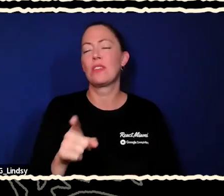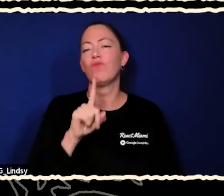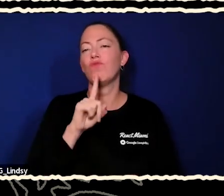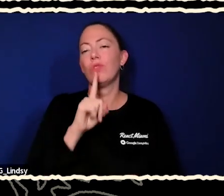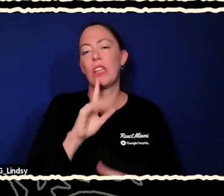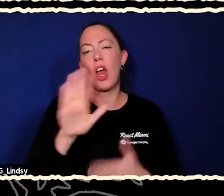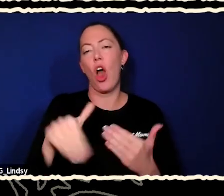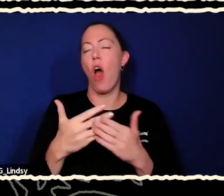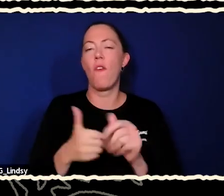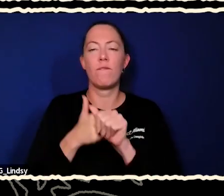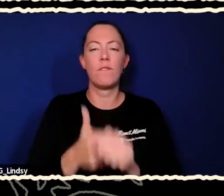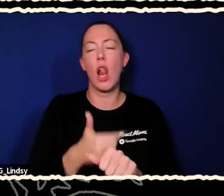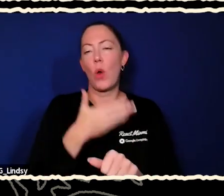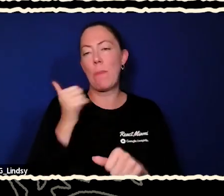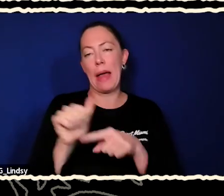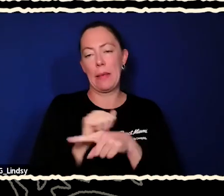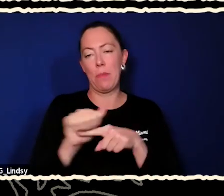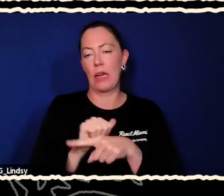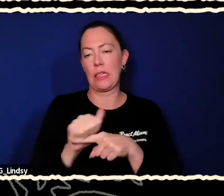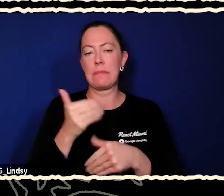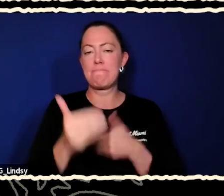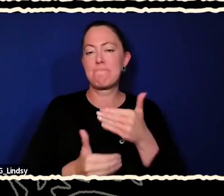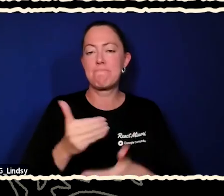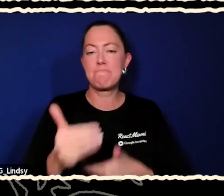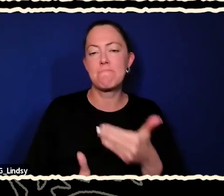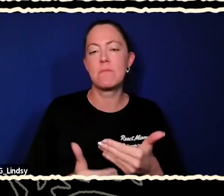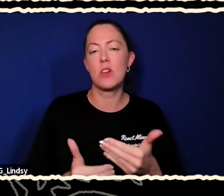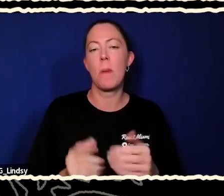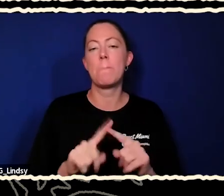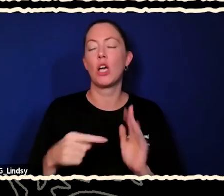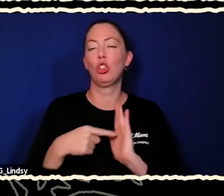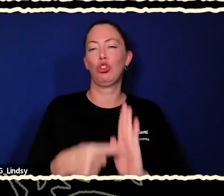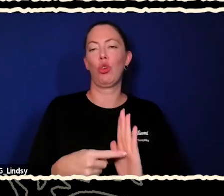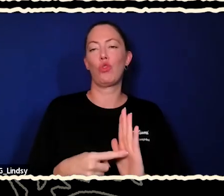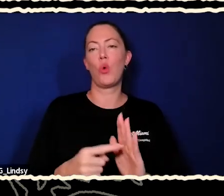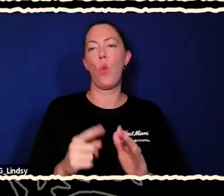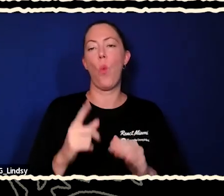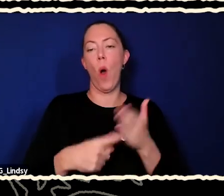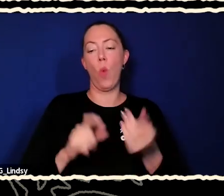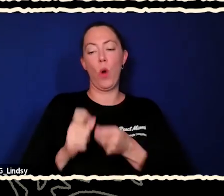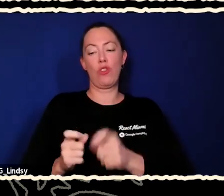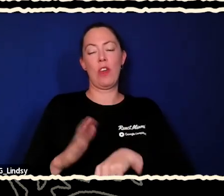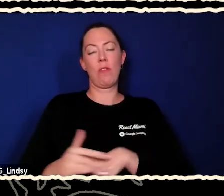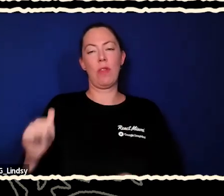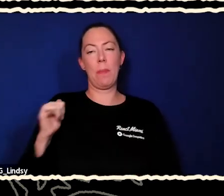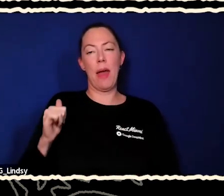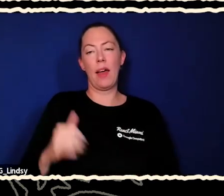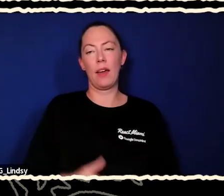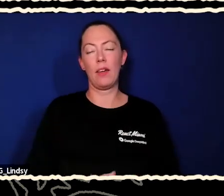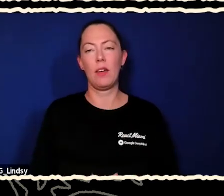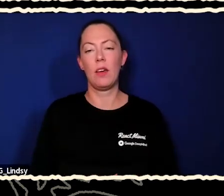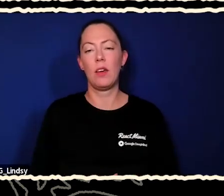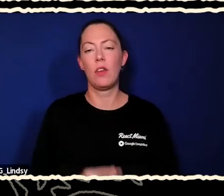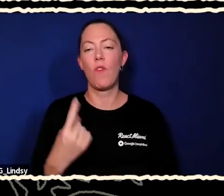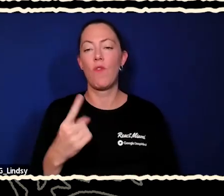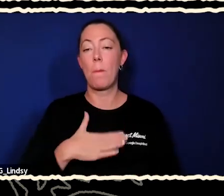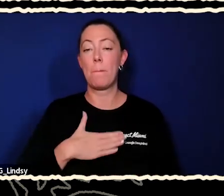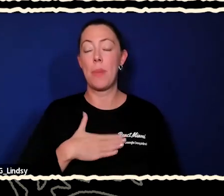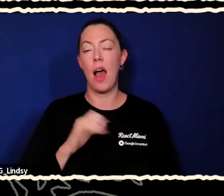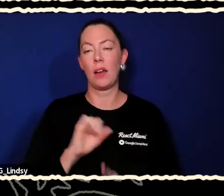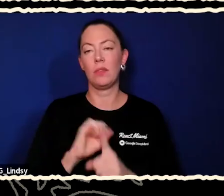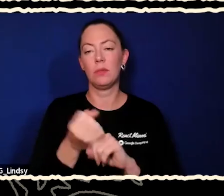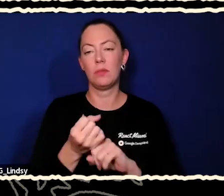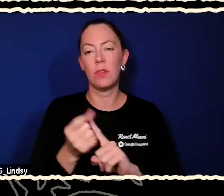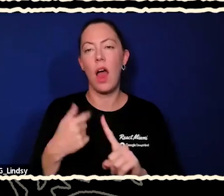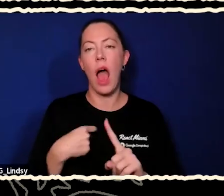every time there's changes in the backend. It's awesome. In my case, I counted all